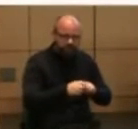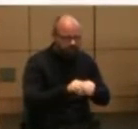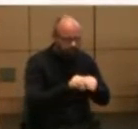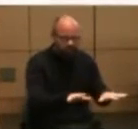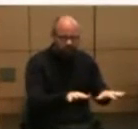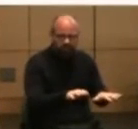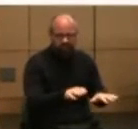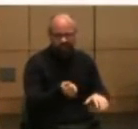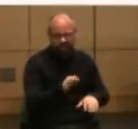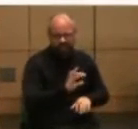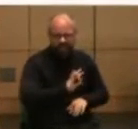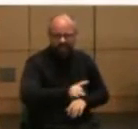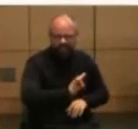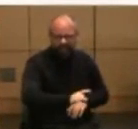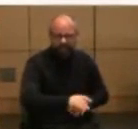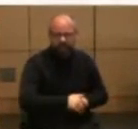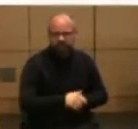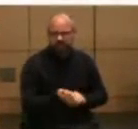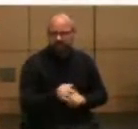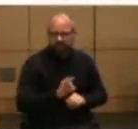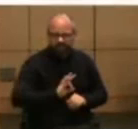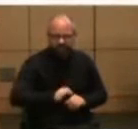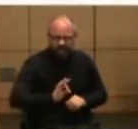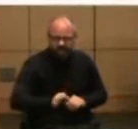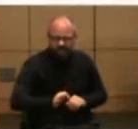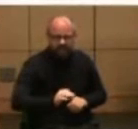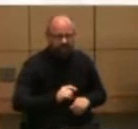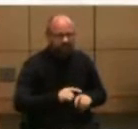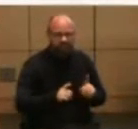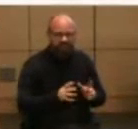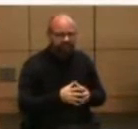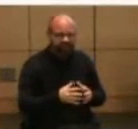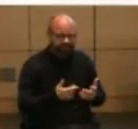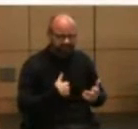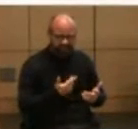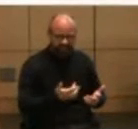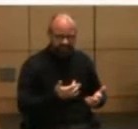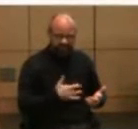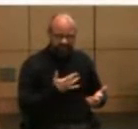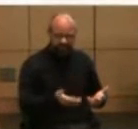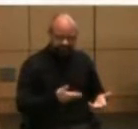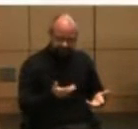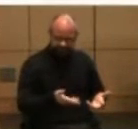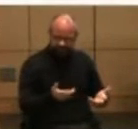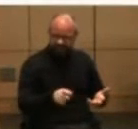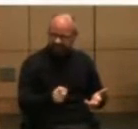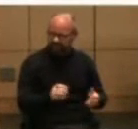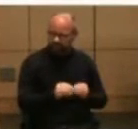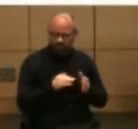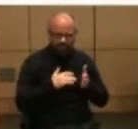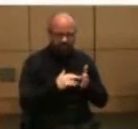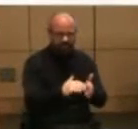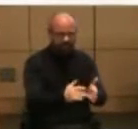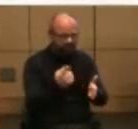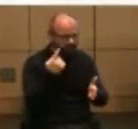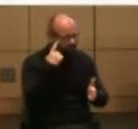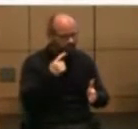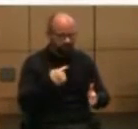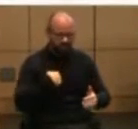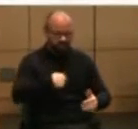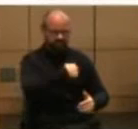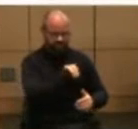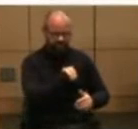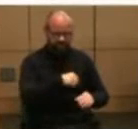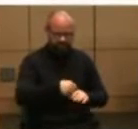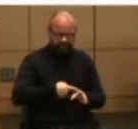but I think they didn't rise to the level of visibility for many of us in otolaryngology, and so that's what